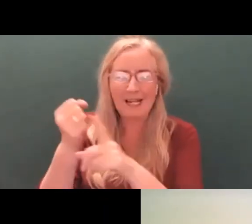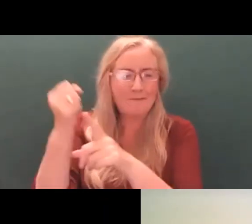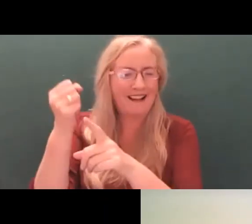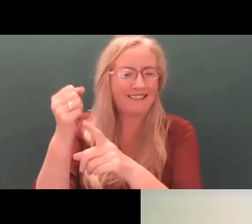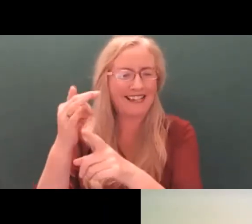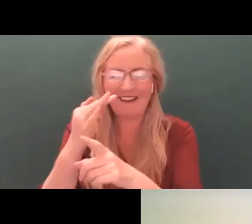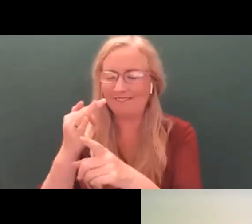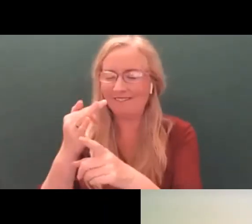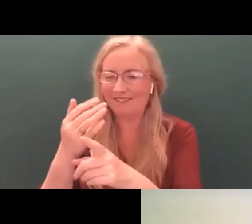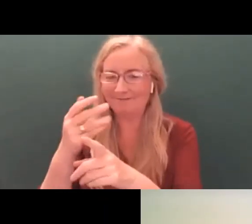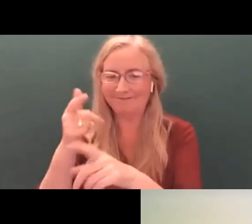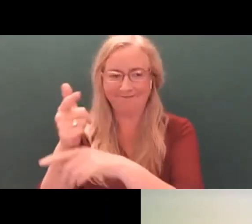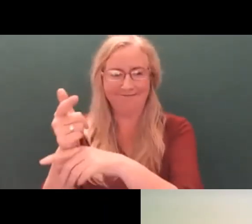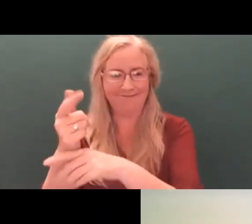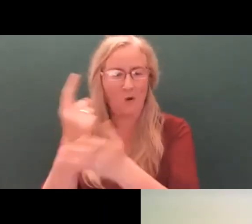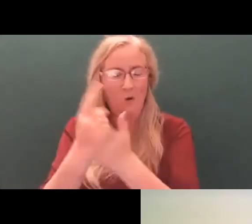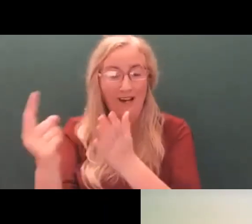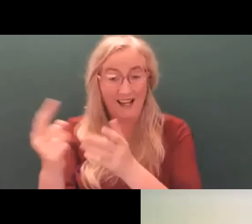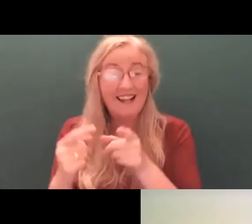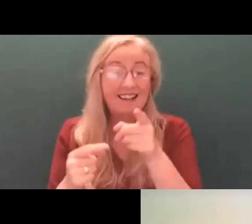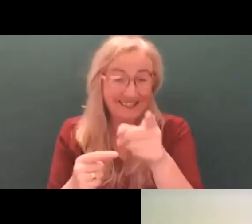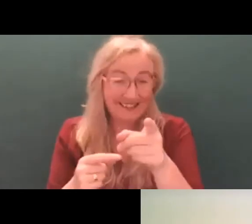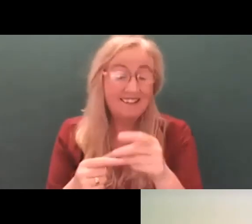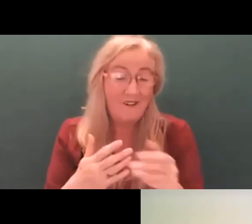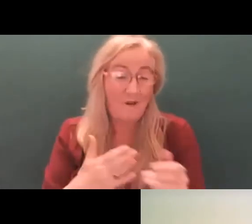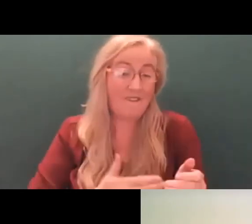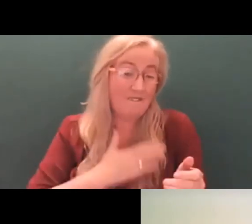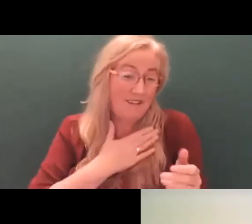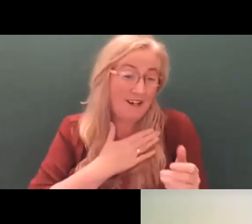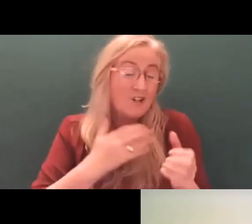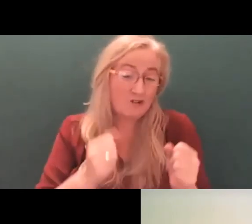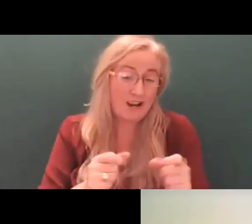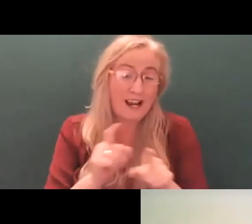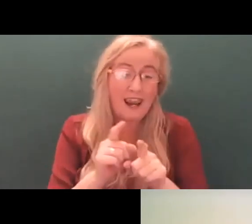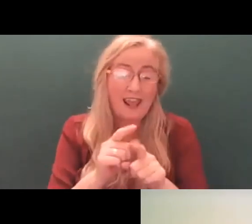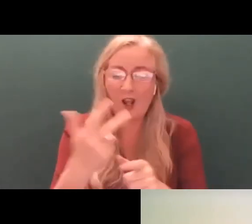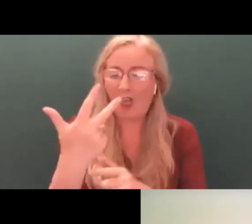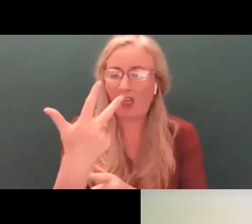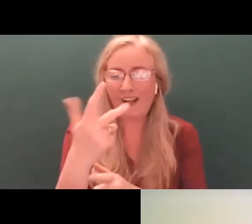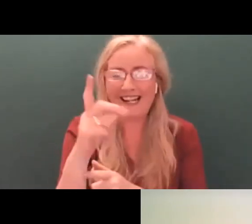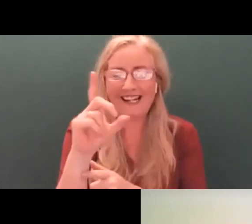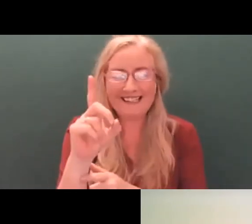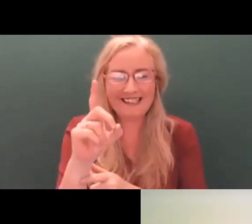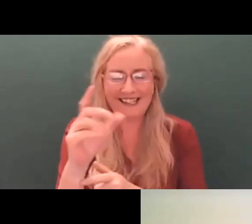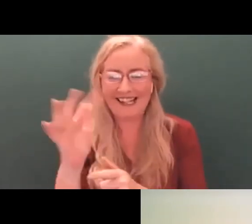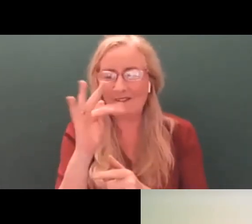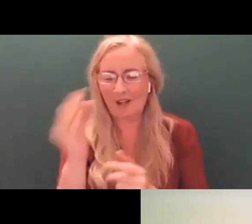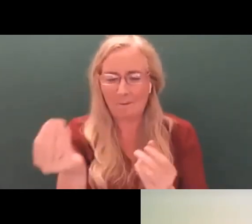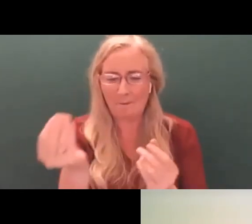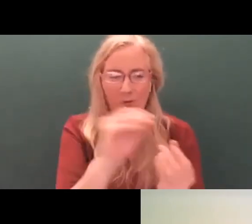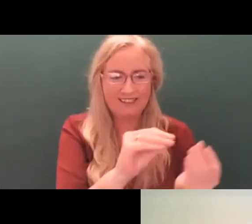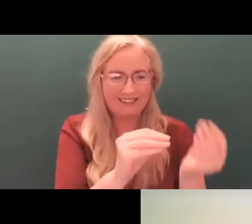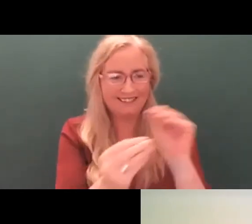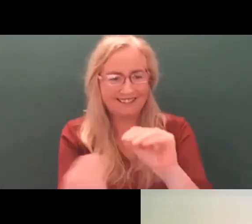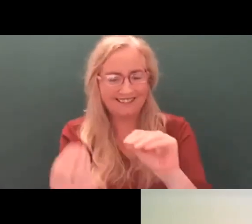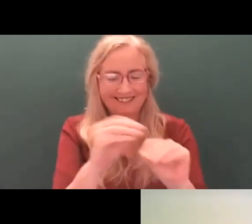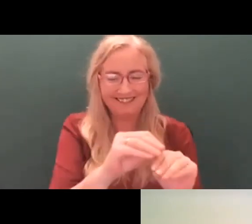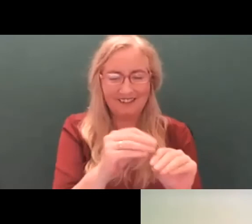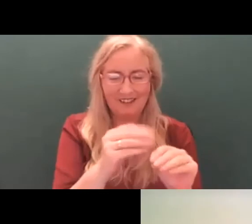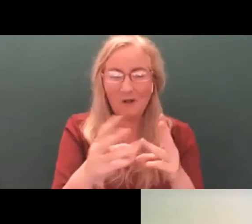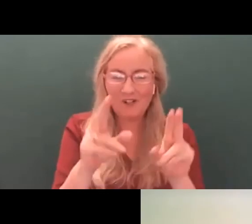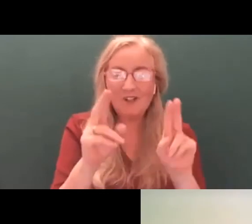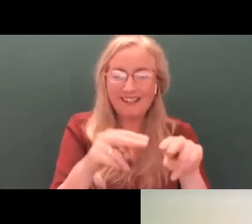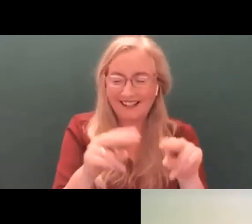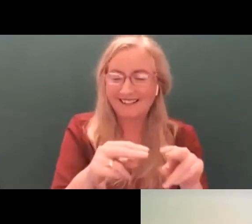that's I think that's something that came through very strongly, that building in the 3D where you can. Yes, so, really